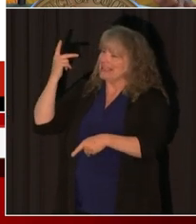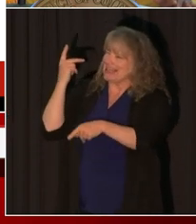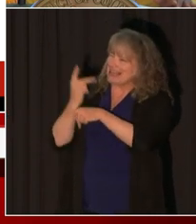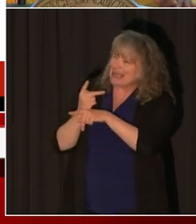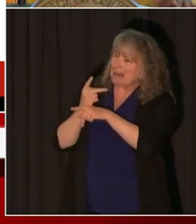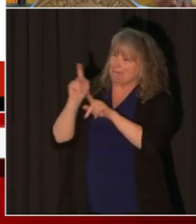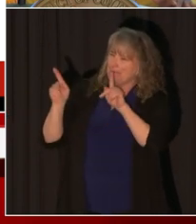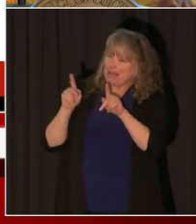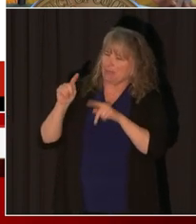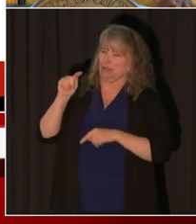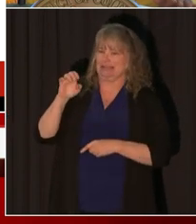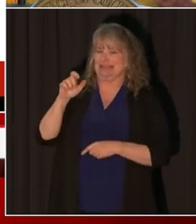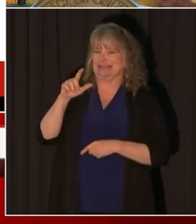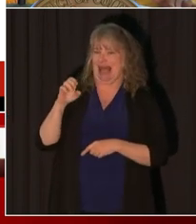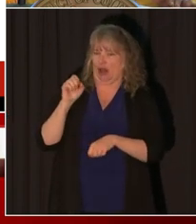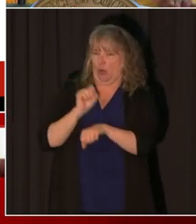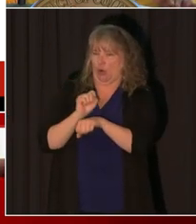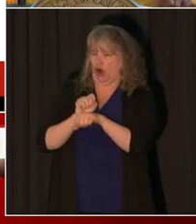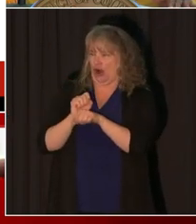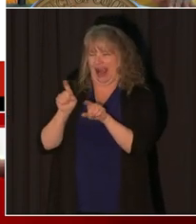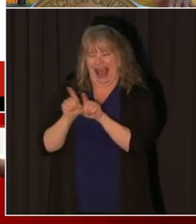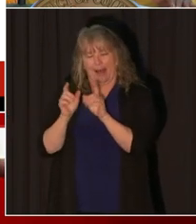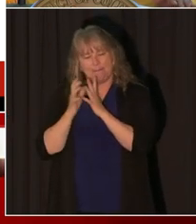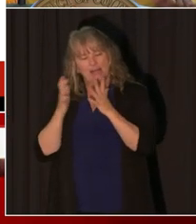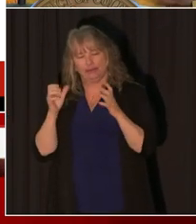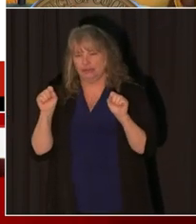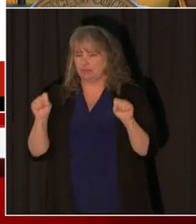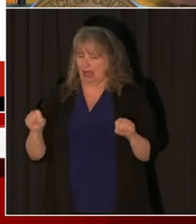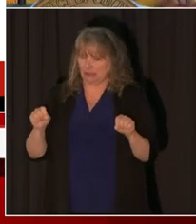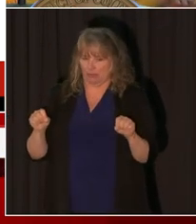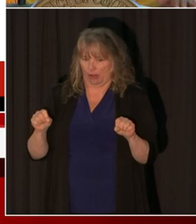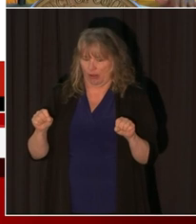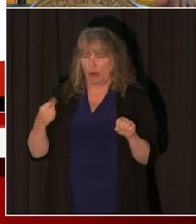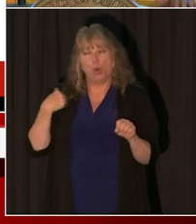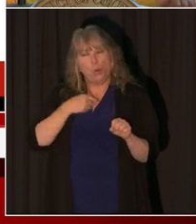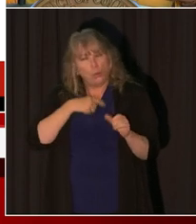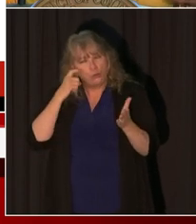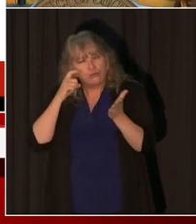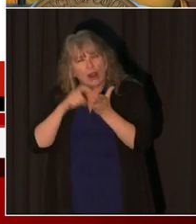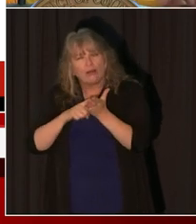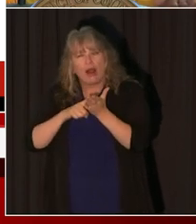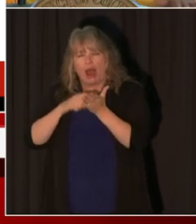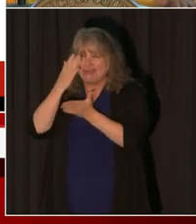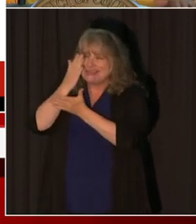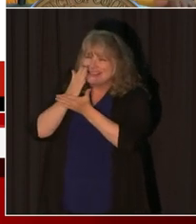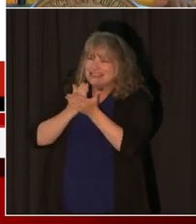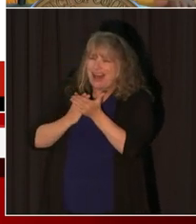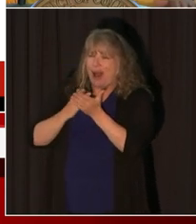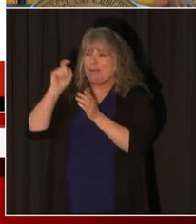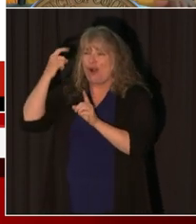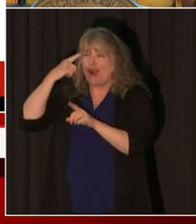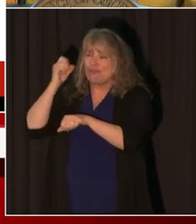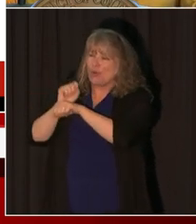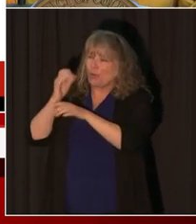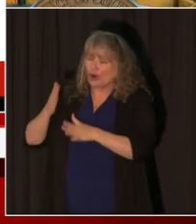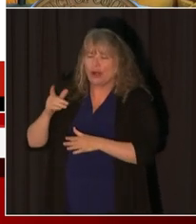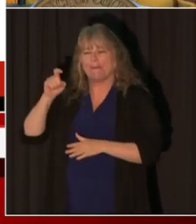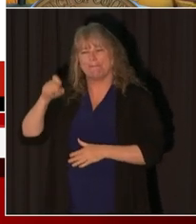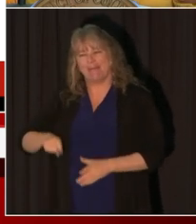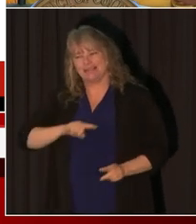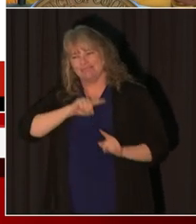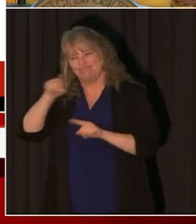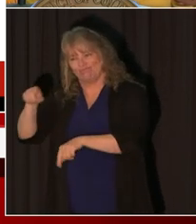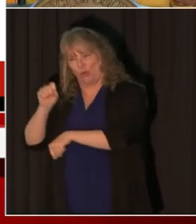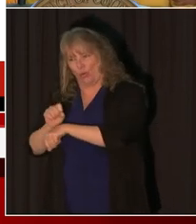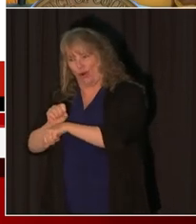as possible. And we recognize that there will be parts of government where people have to report to their offices. Like in the